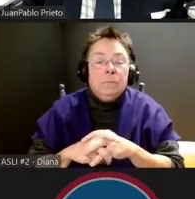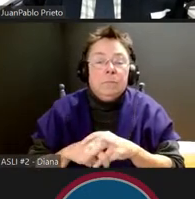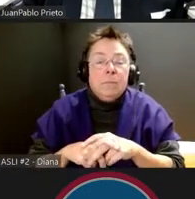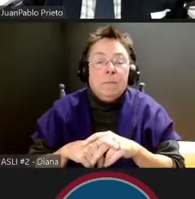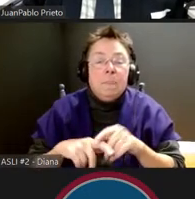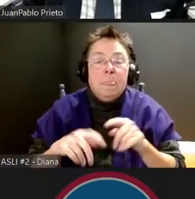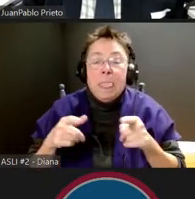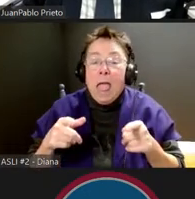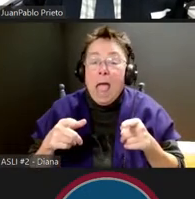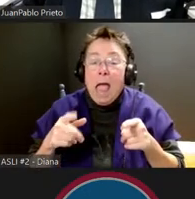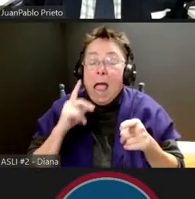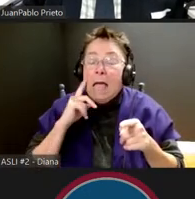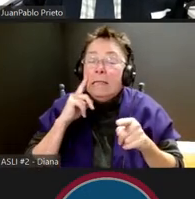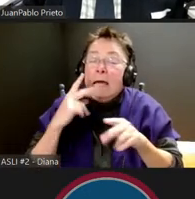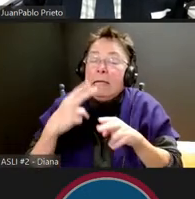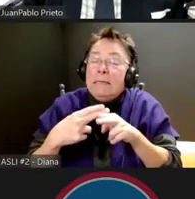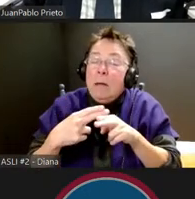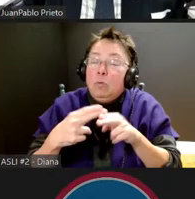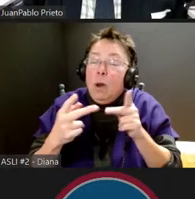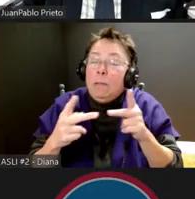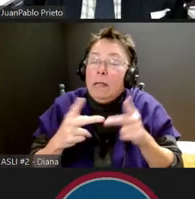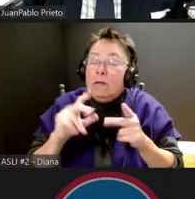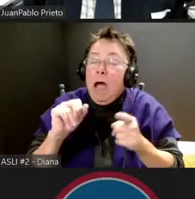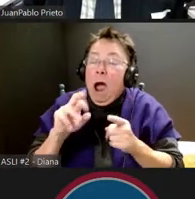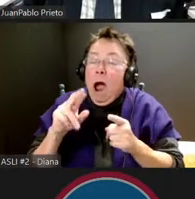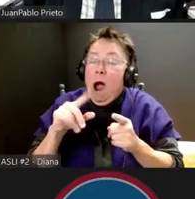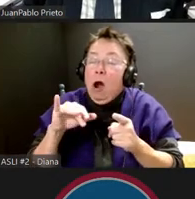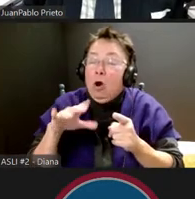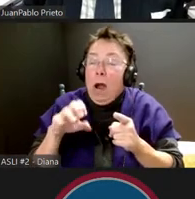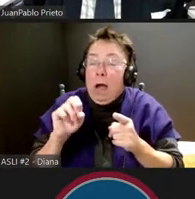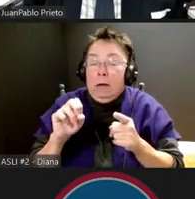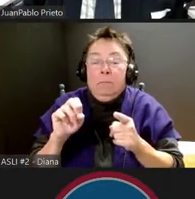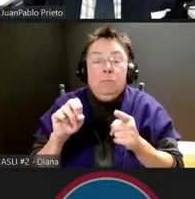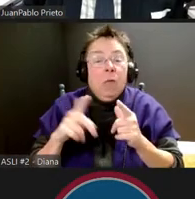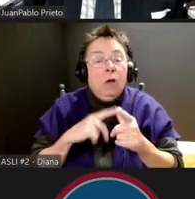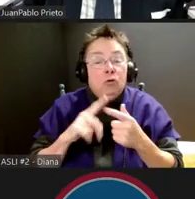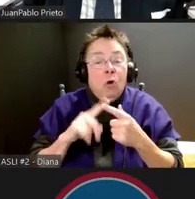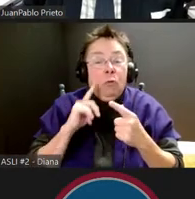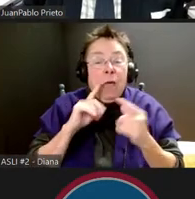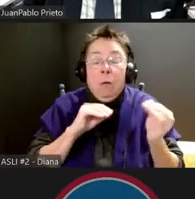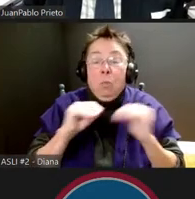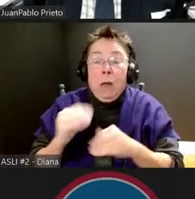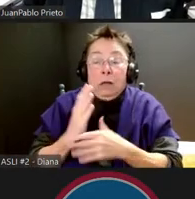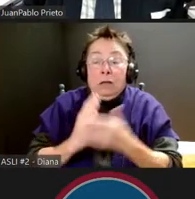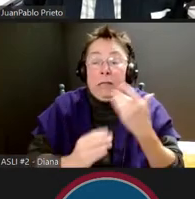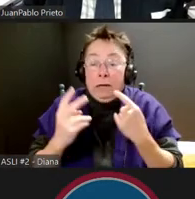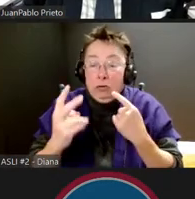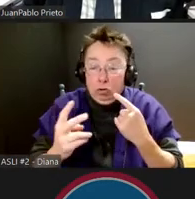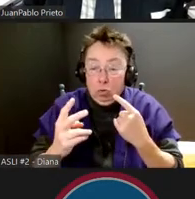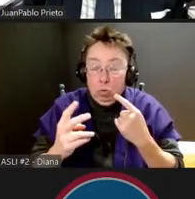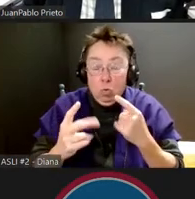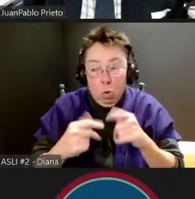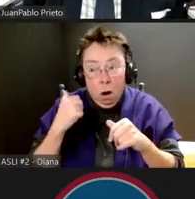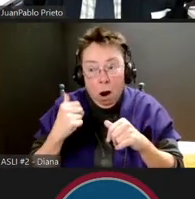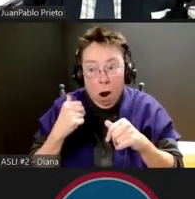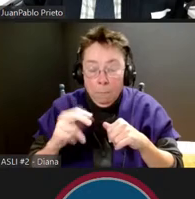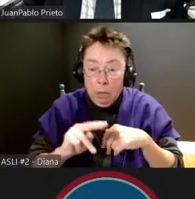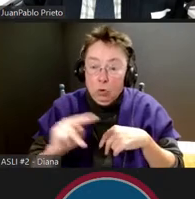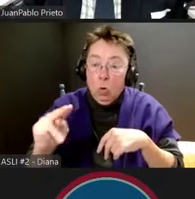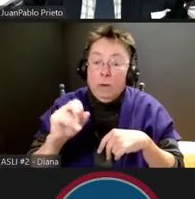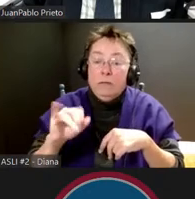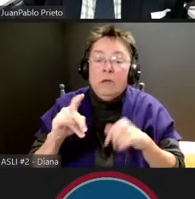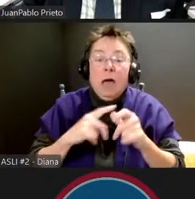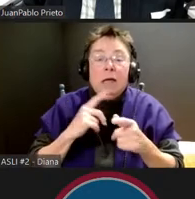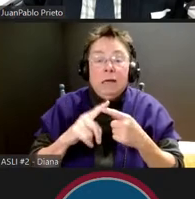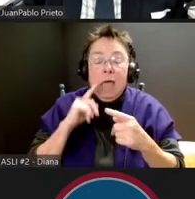Here is for the temporary stations at Argyle. So as we move into stage B up in LBMM, we will actually shift the temporary stations